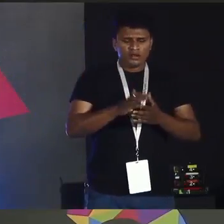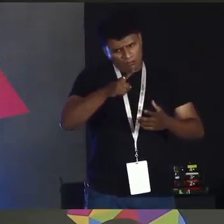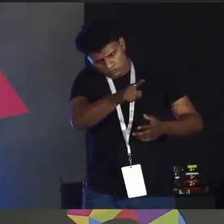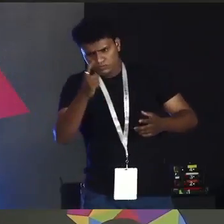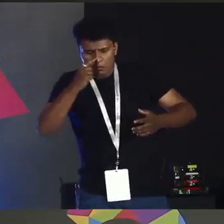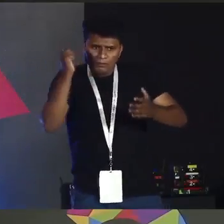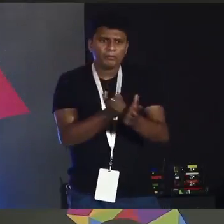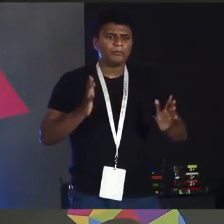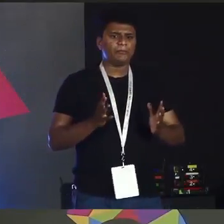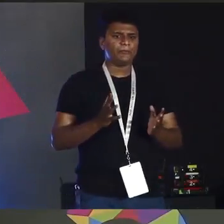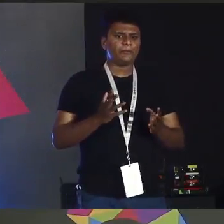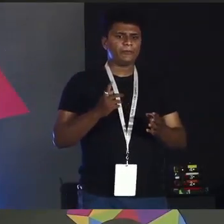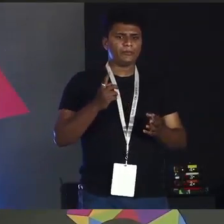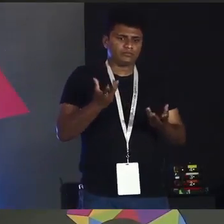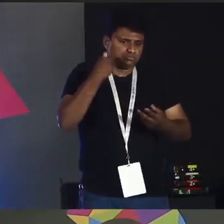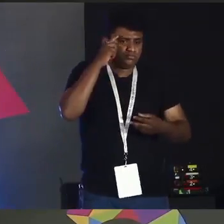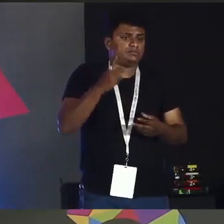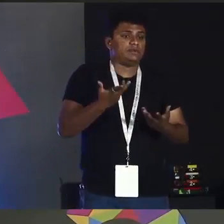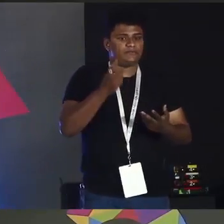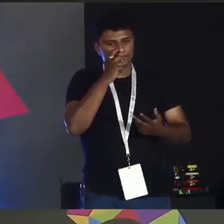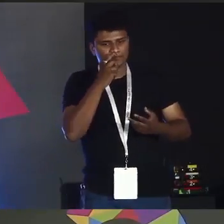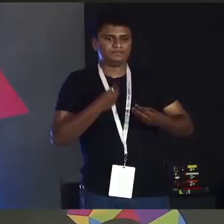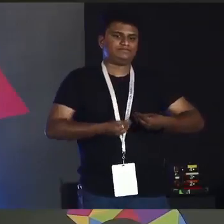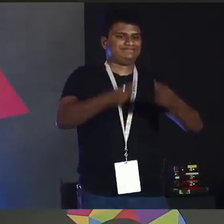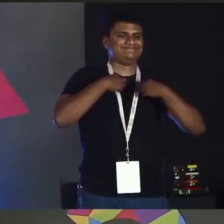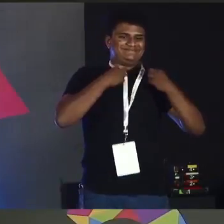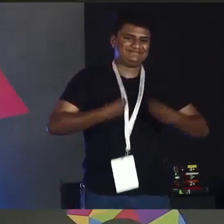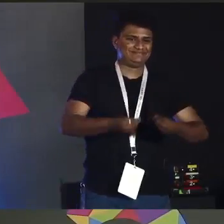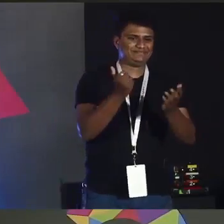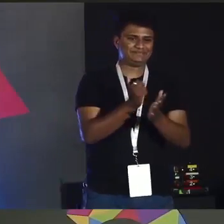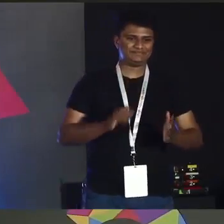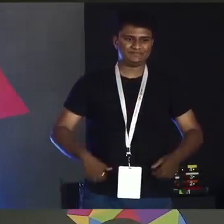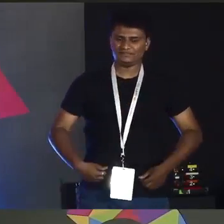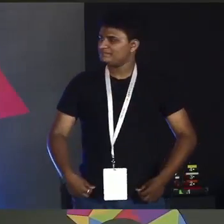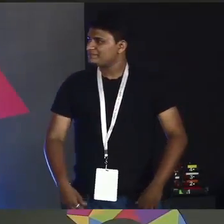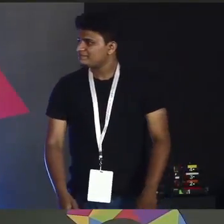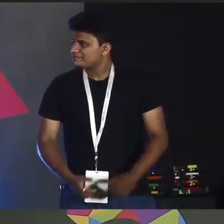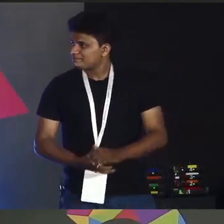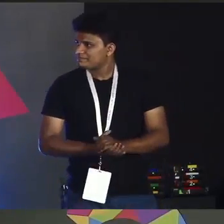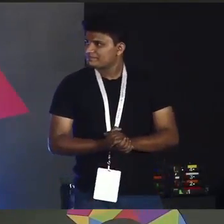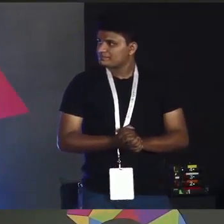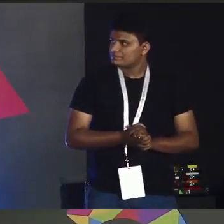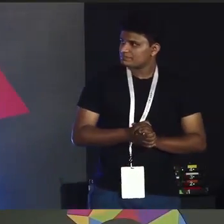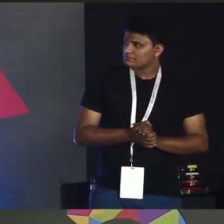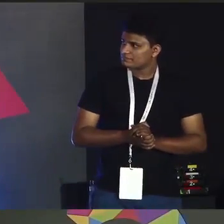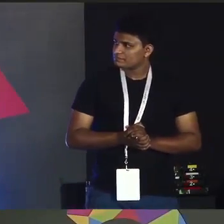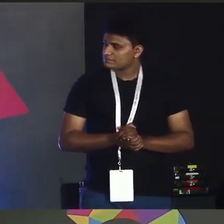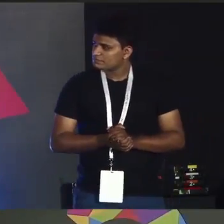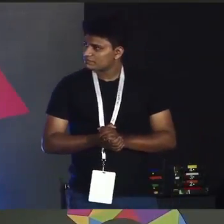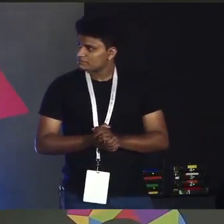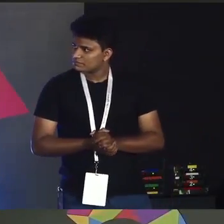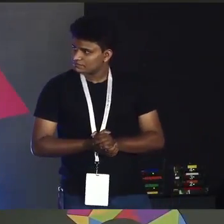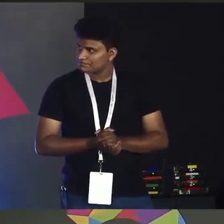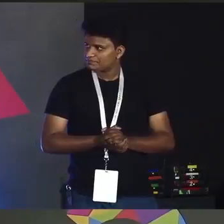on the synthetic or nylon cloth. For this purpose, you need a cotton cloth. Cotton cloth I can afford, you can afford, many of us can afford, not the so-called financially poor